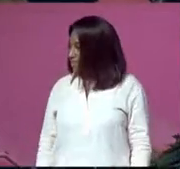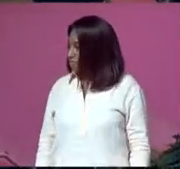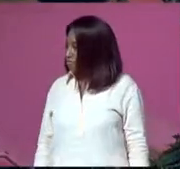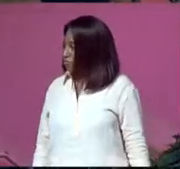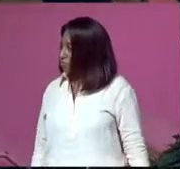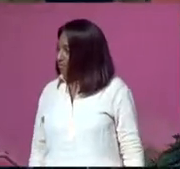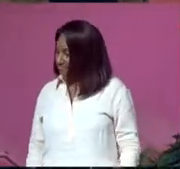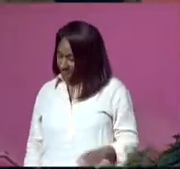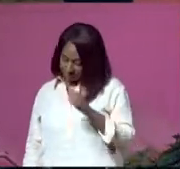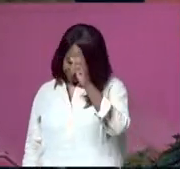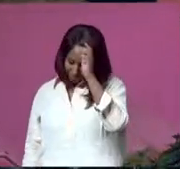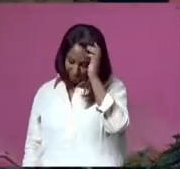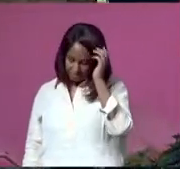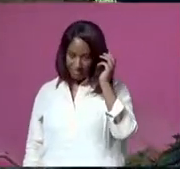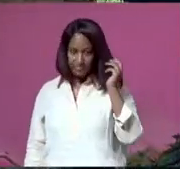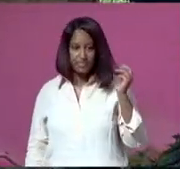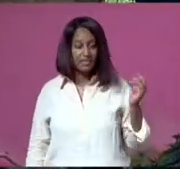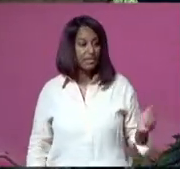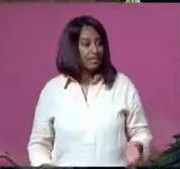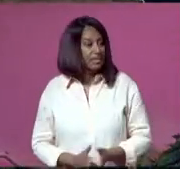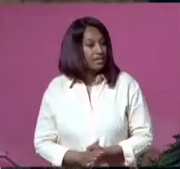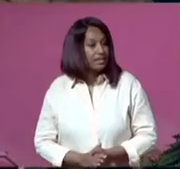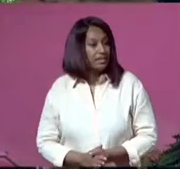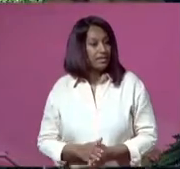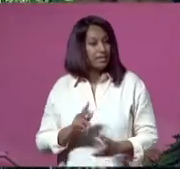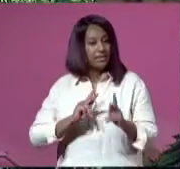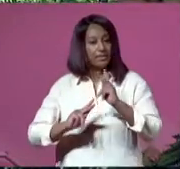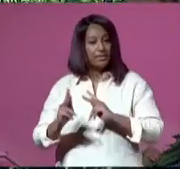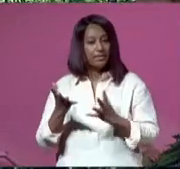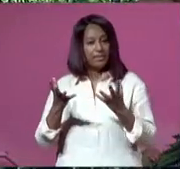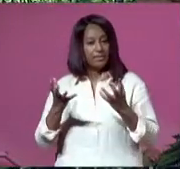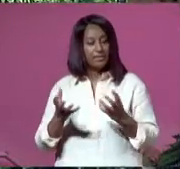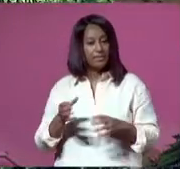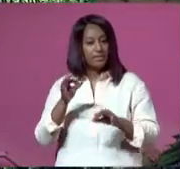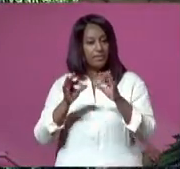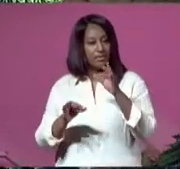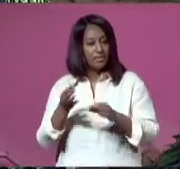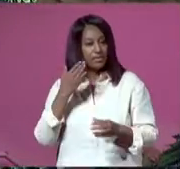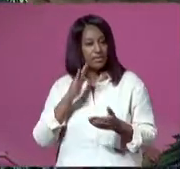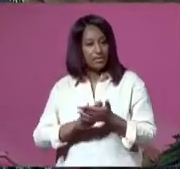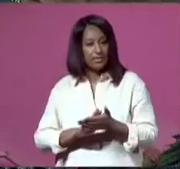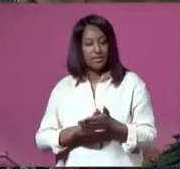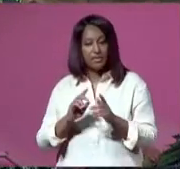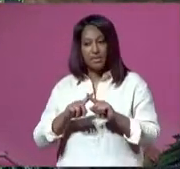And everybody wants to judge you on your badness, but nobody wants to minister to your brokenness.